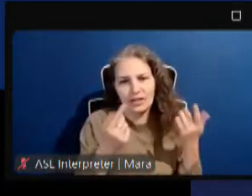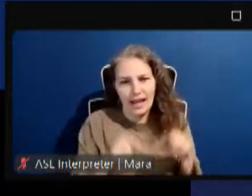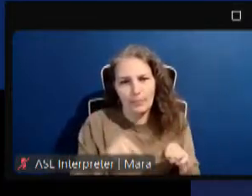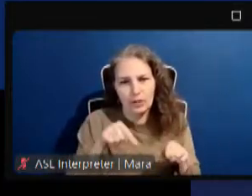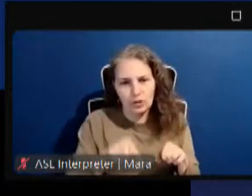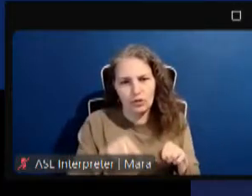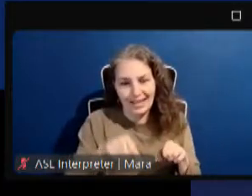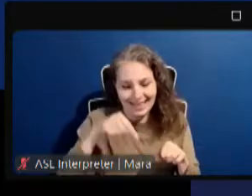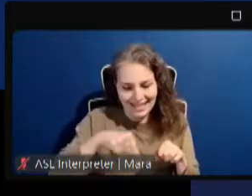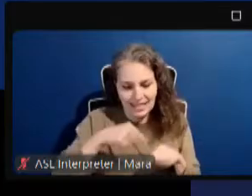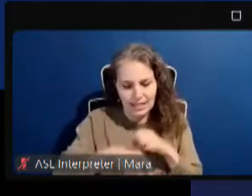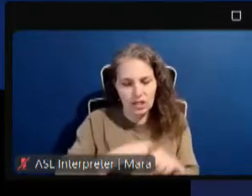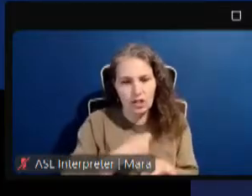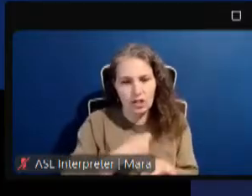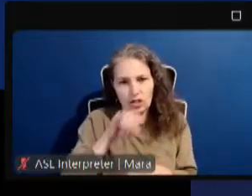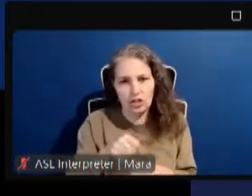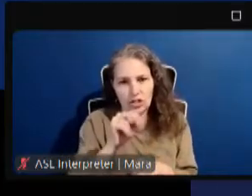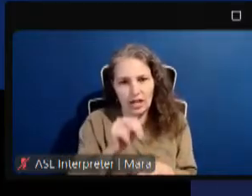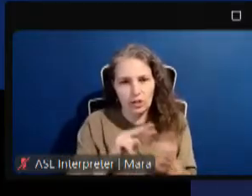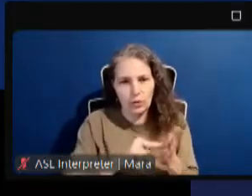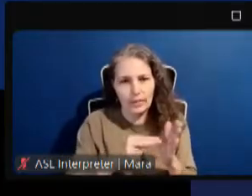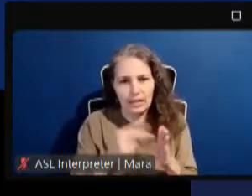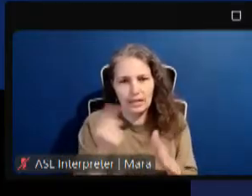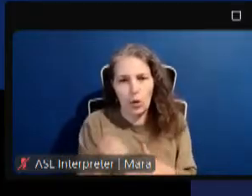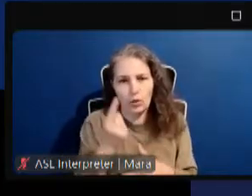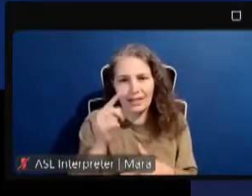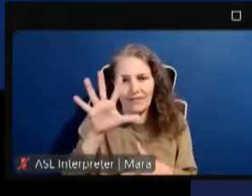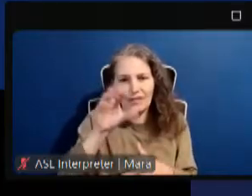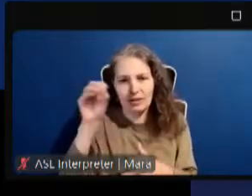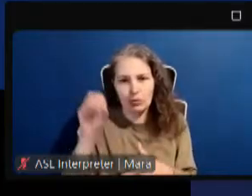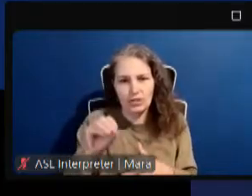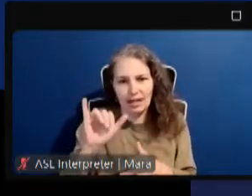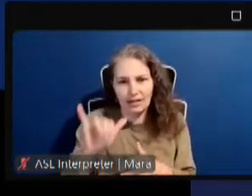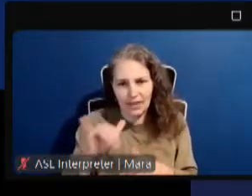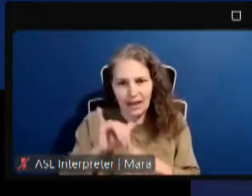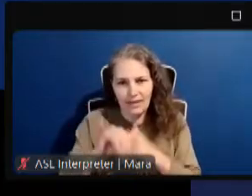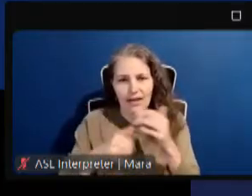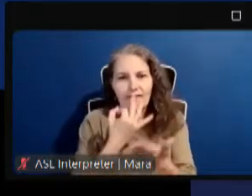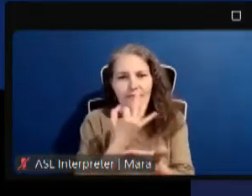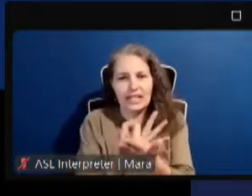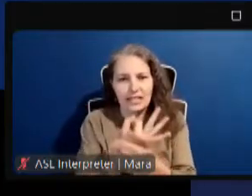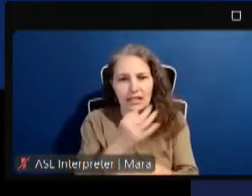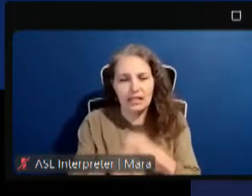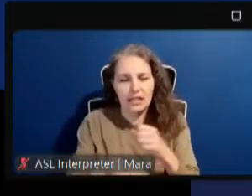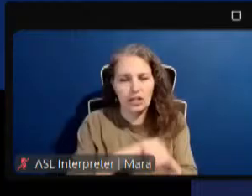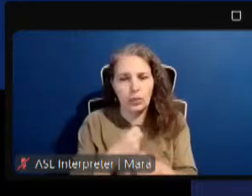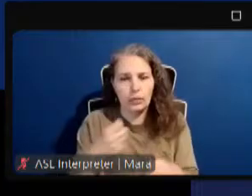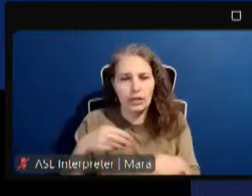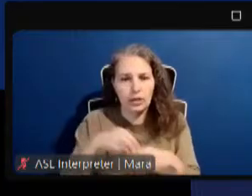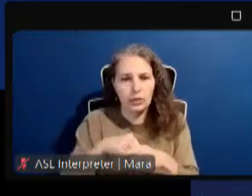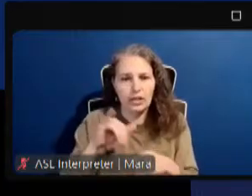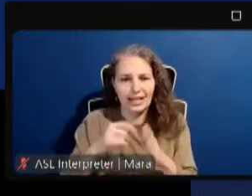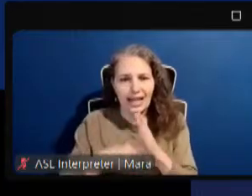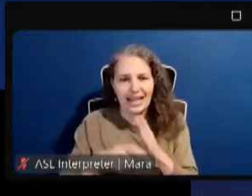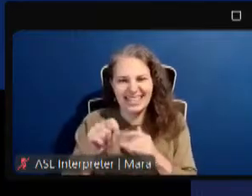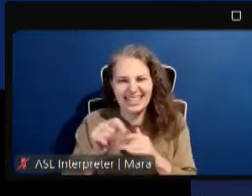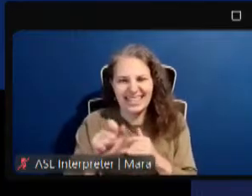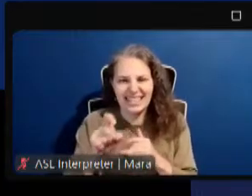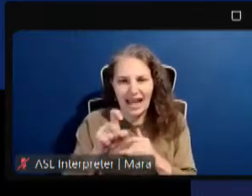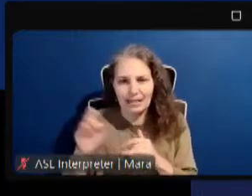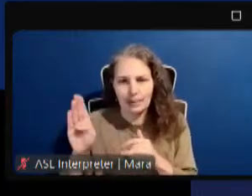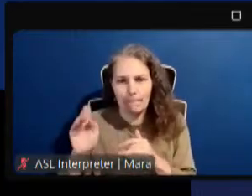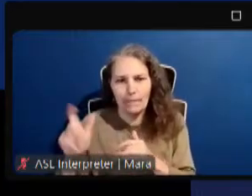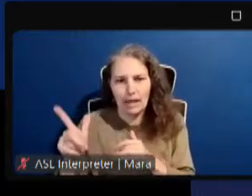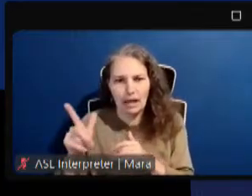only 50% of that fiscal year will be reflected on this tax bill. The bill that you get in the fall will reflect the entire damage